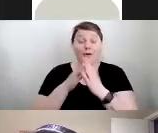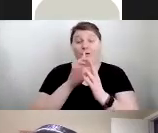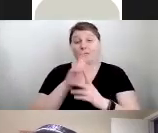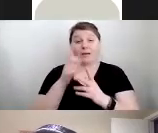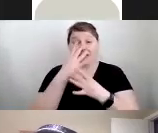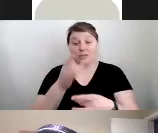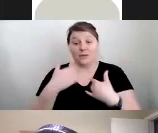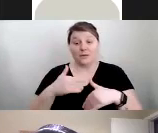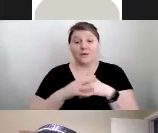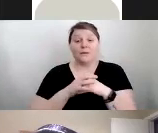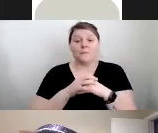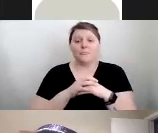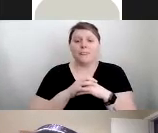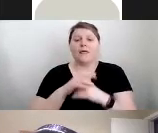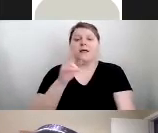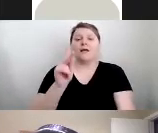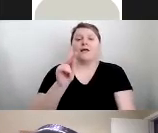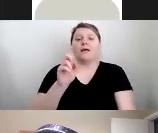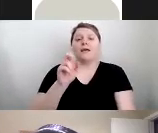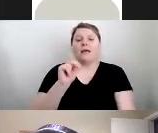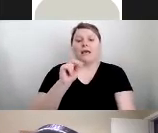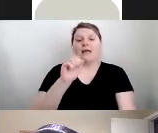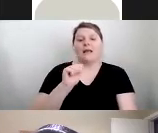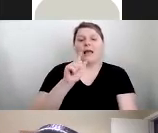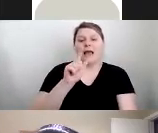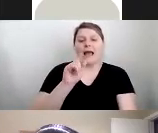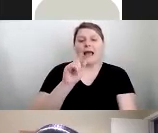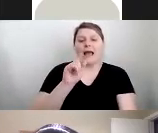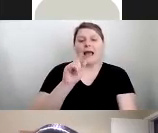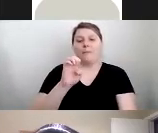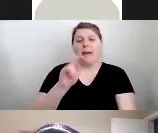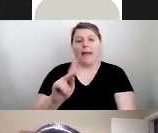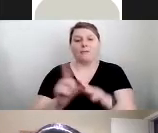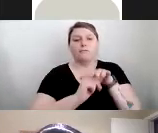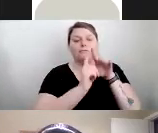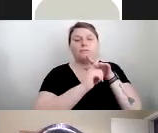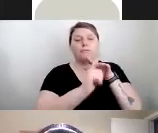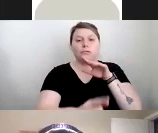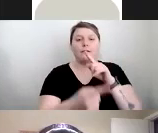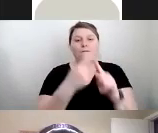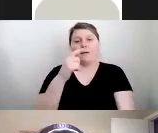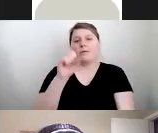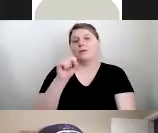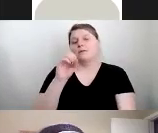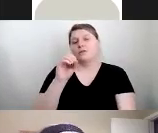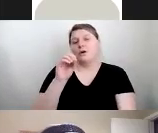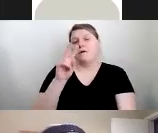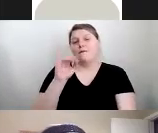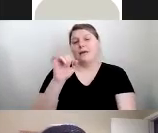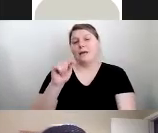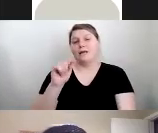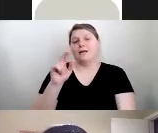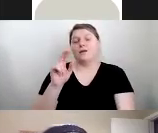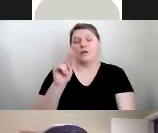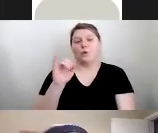was Ken Alibak actually defected from the Soviet Union and was debriefed by the CIA. And these are a lot of the